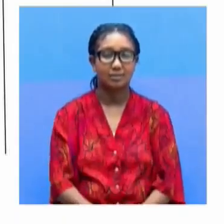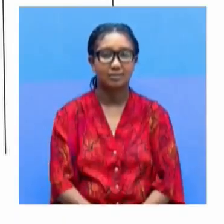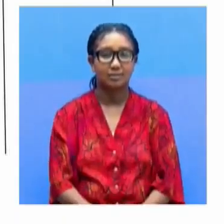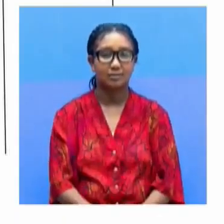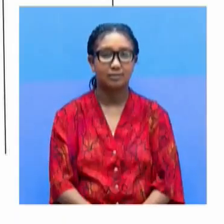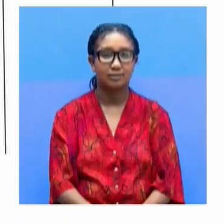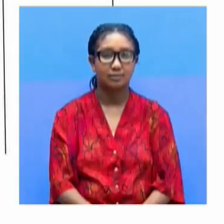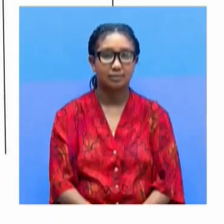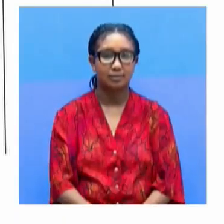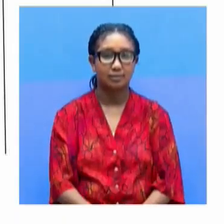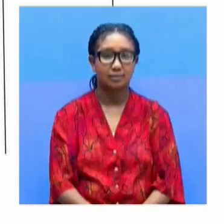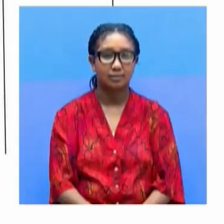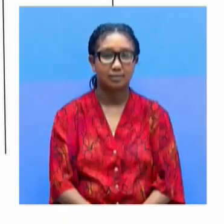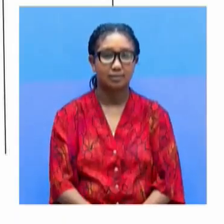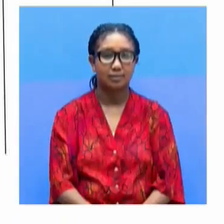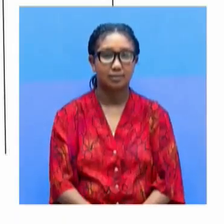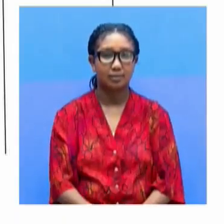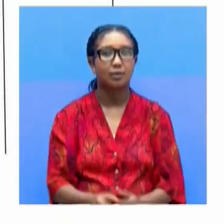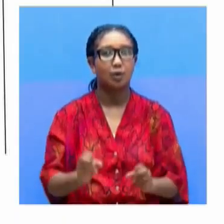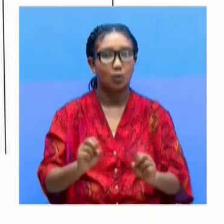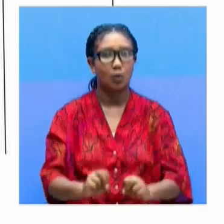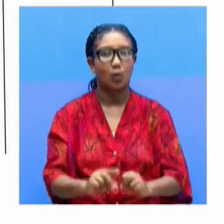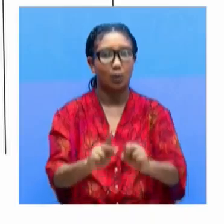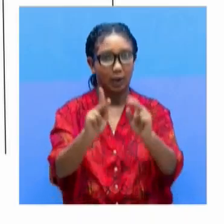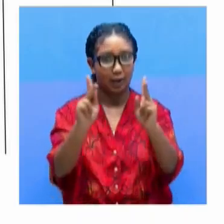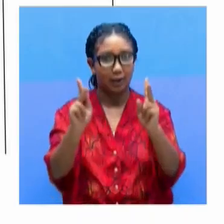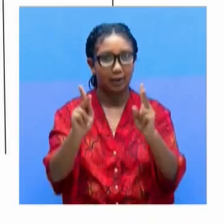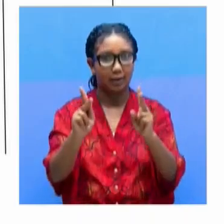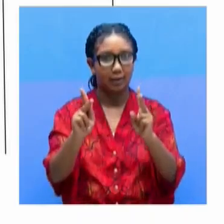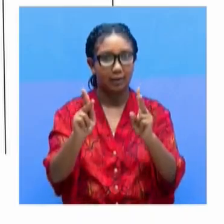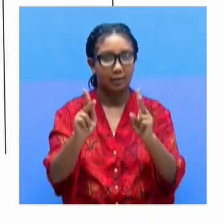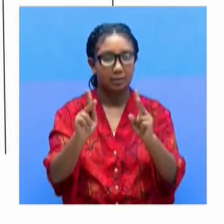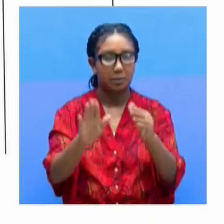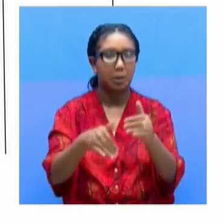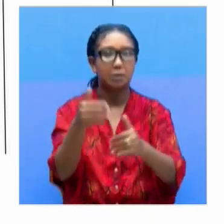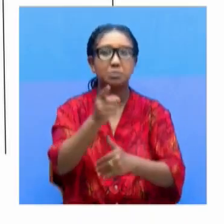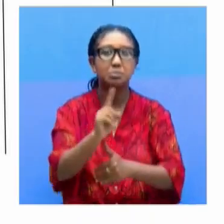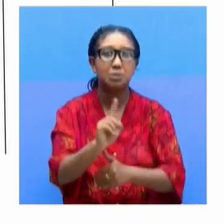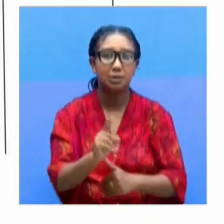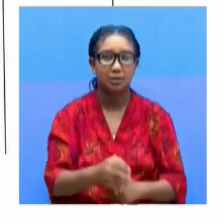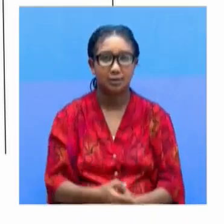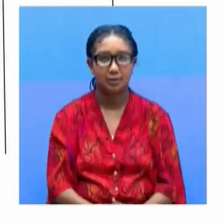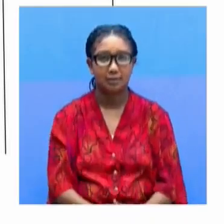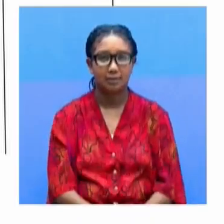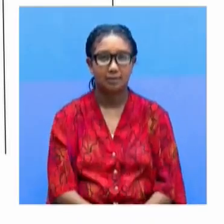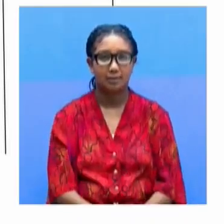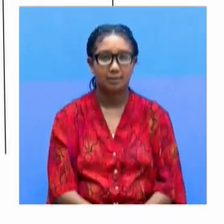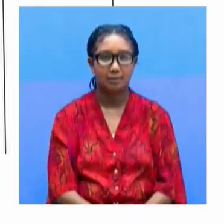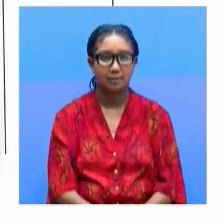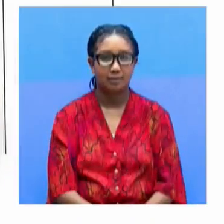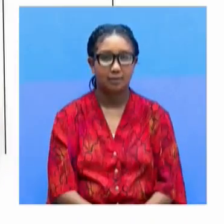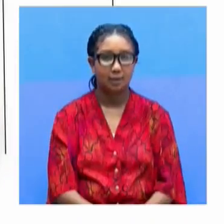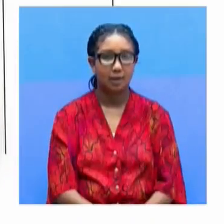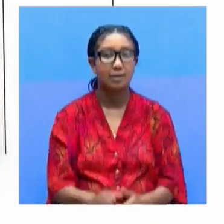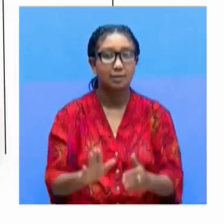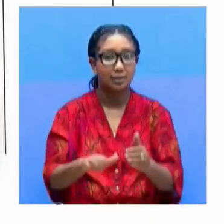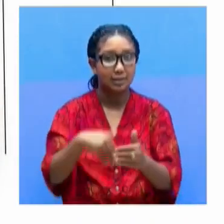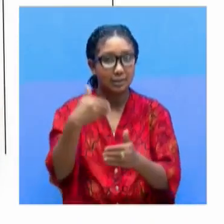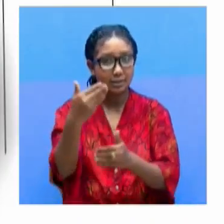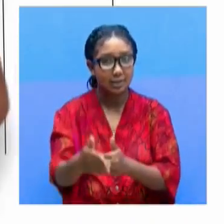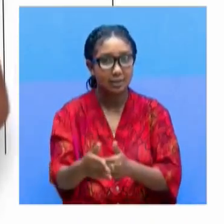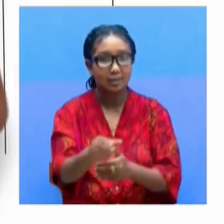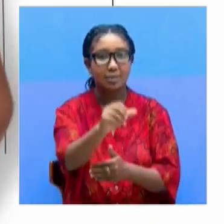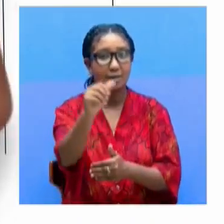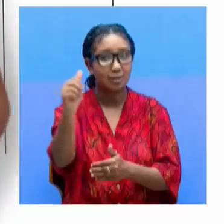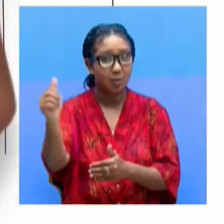next. Okay. What happened next? All right? And then the